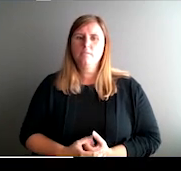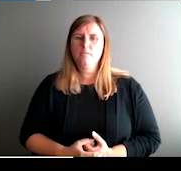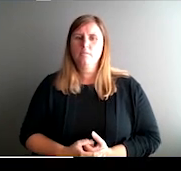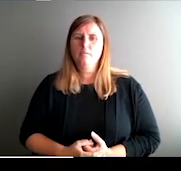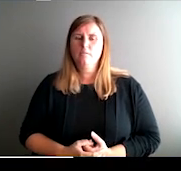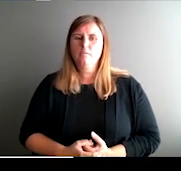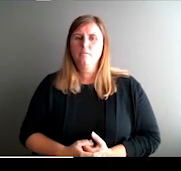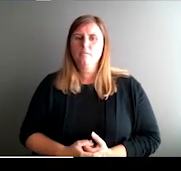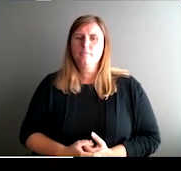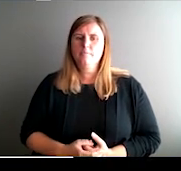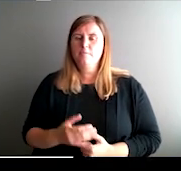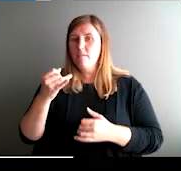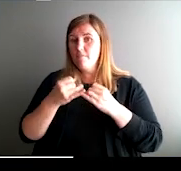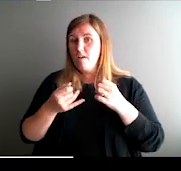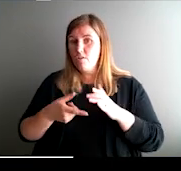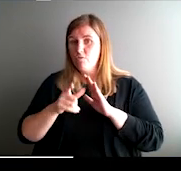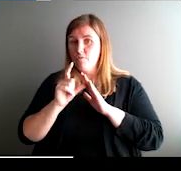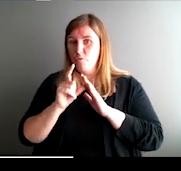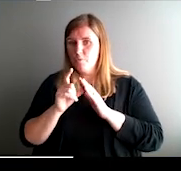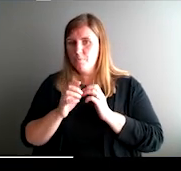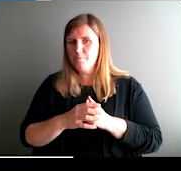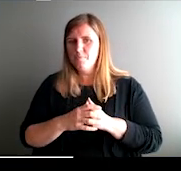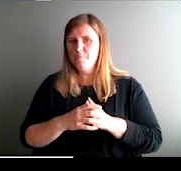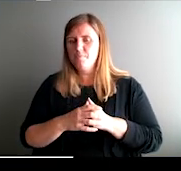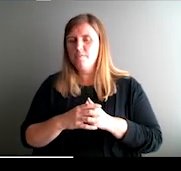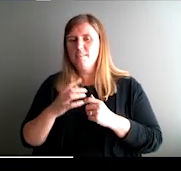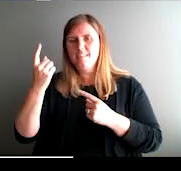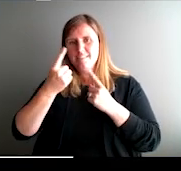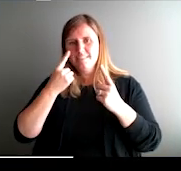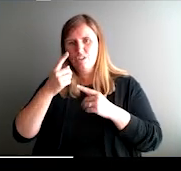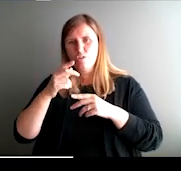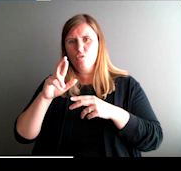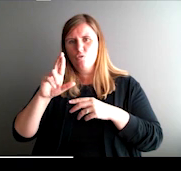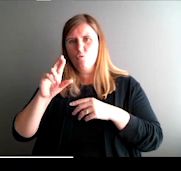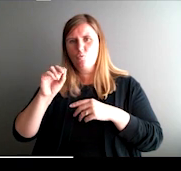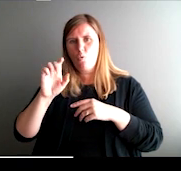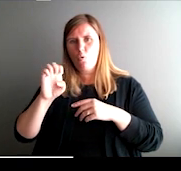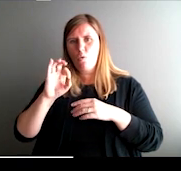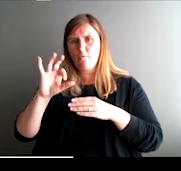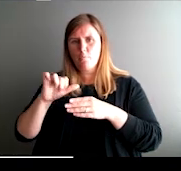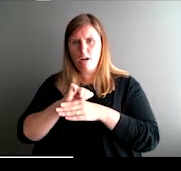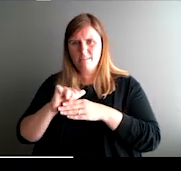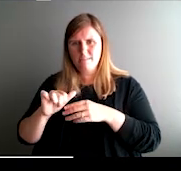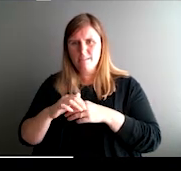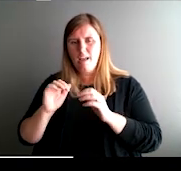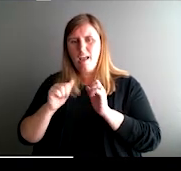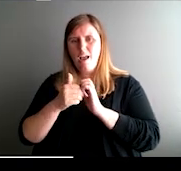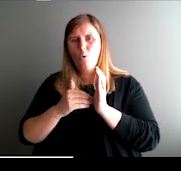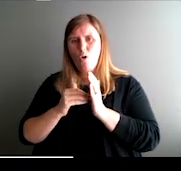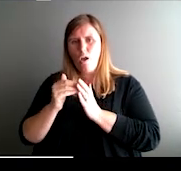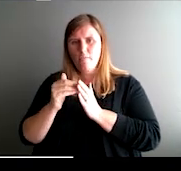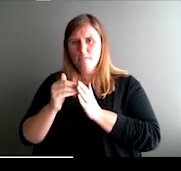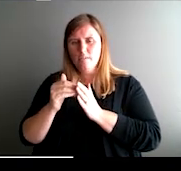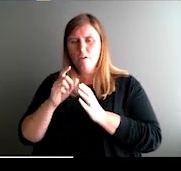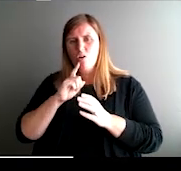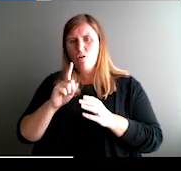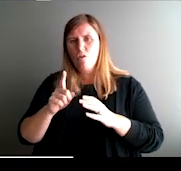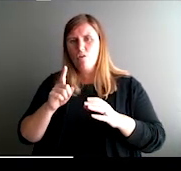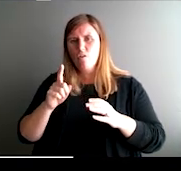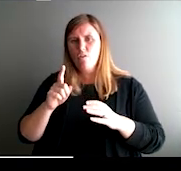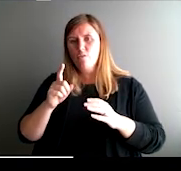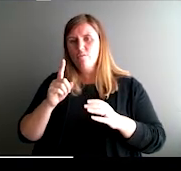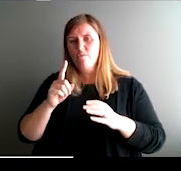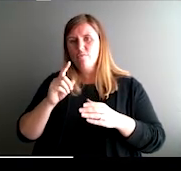Finally, as a final review here, consider the role of practice. How often is the